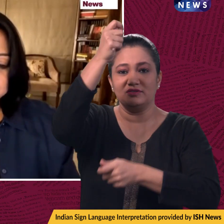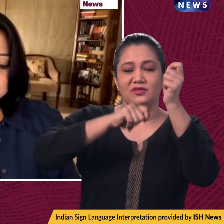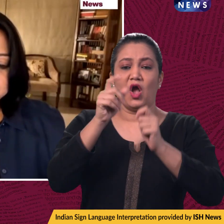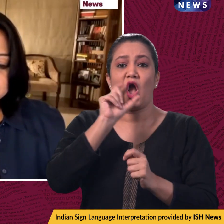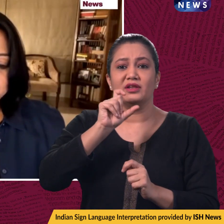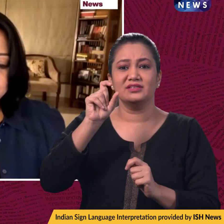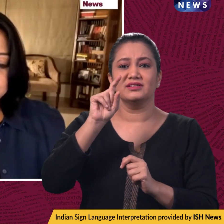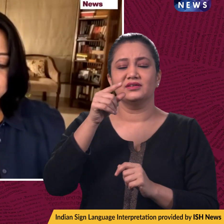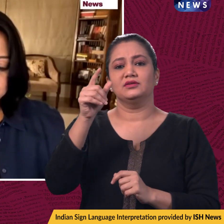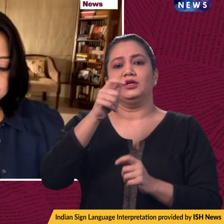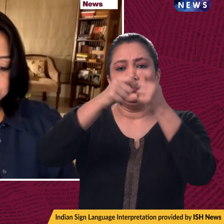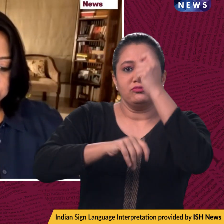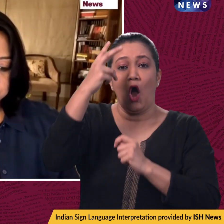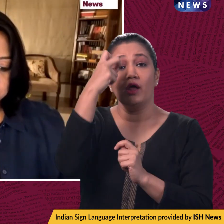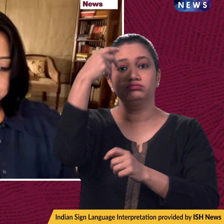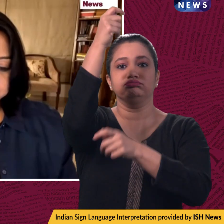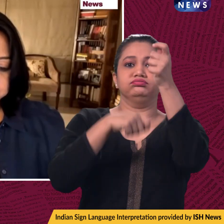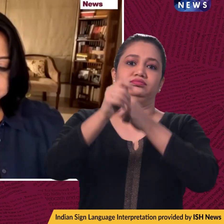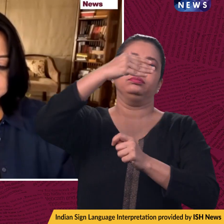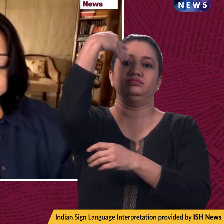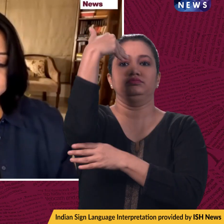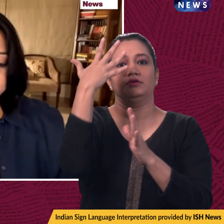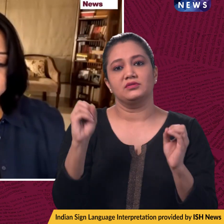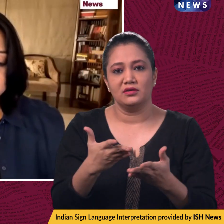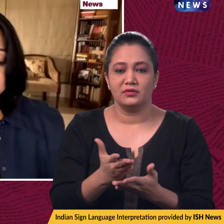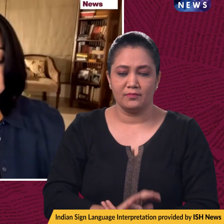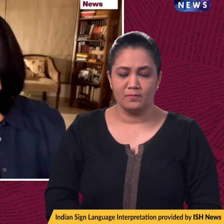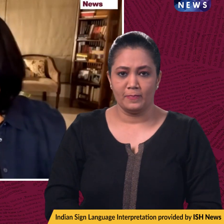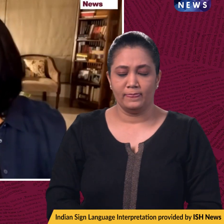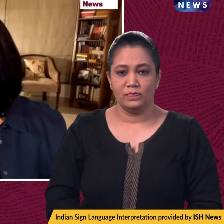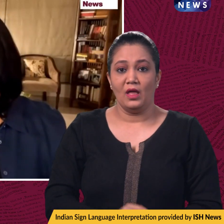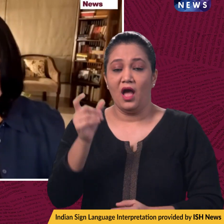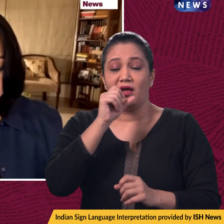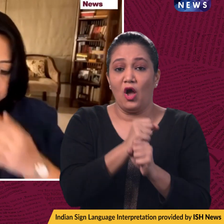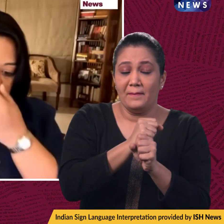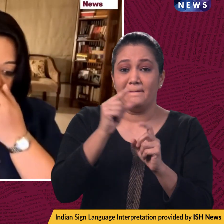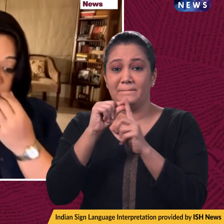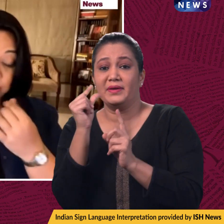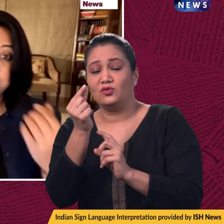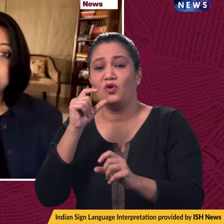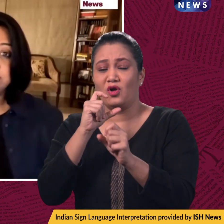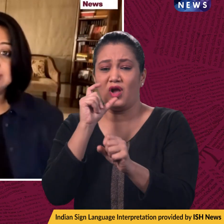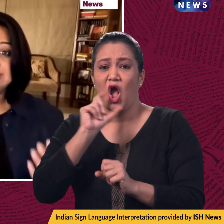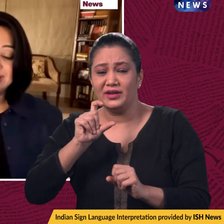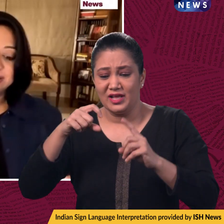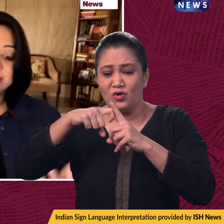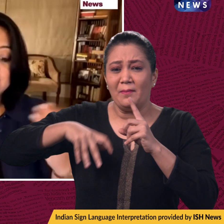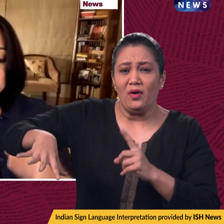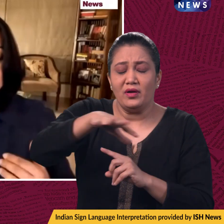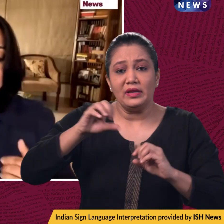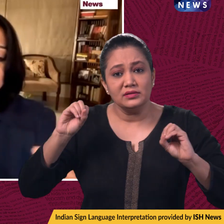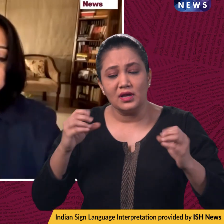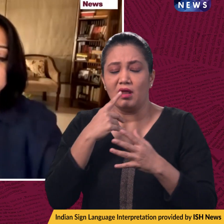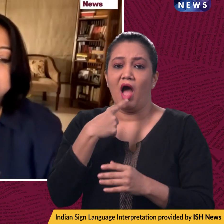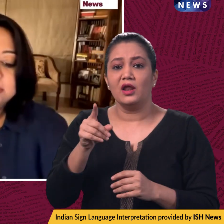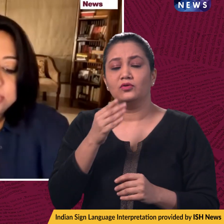the government first grade college in Shivamogga. The government PU college in Kundapur, where most of this started,